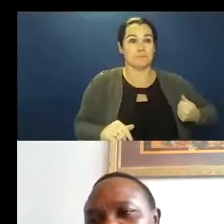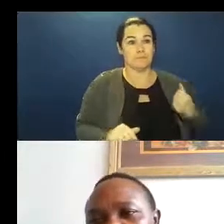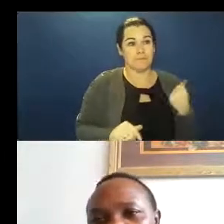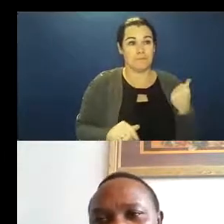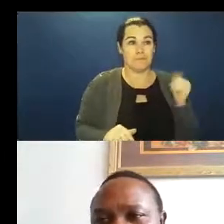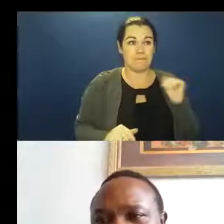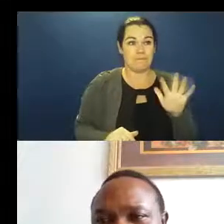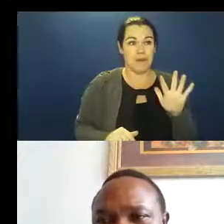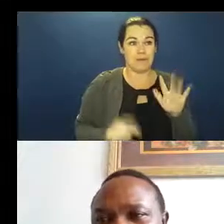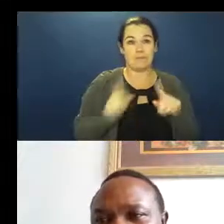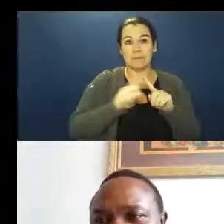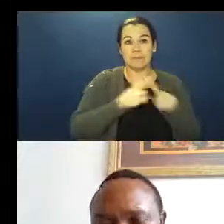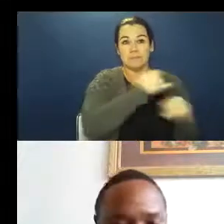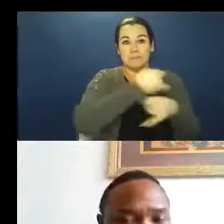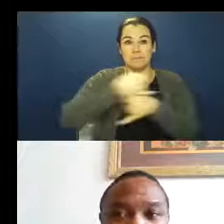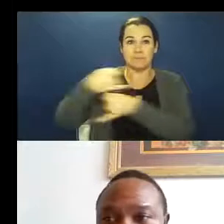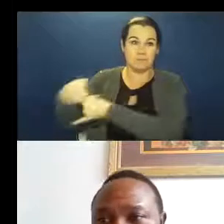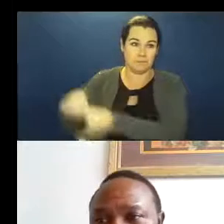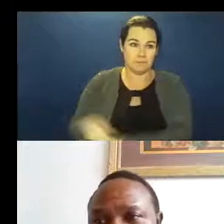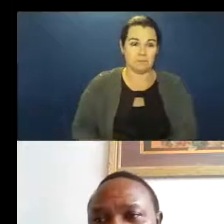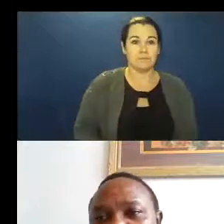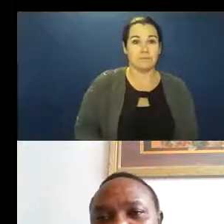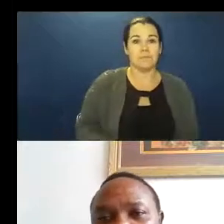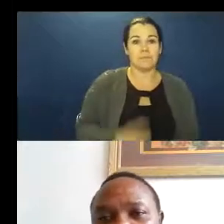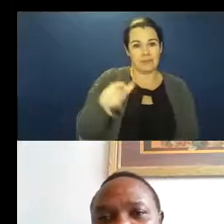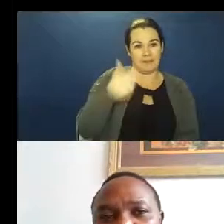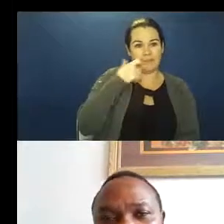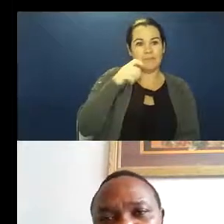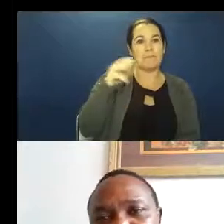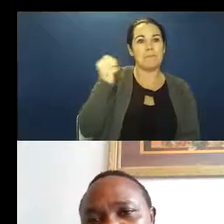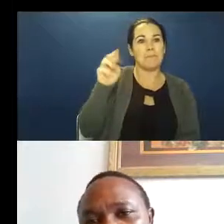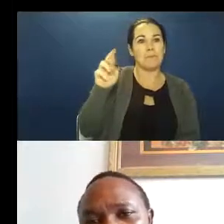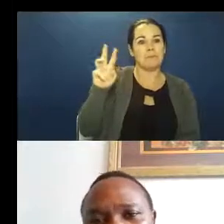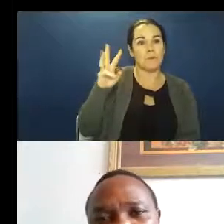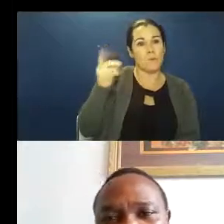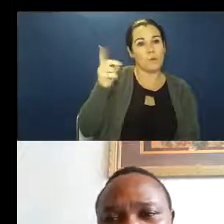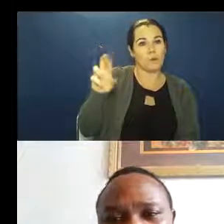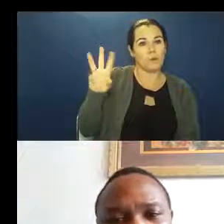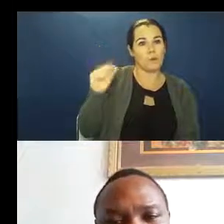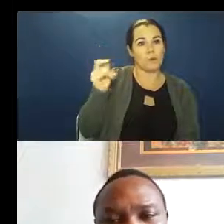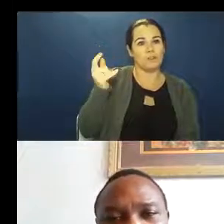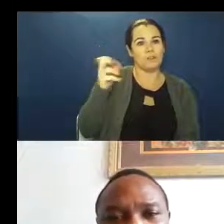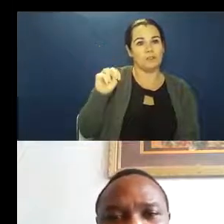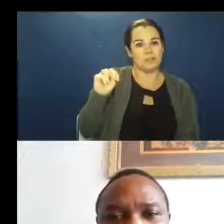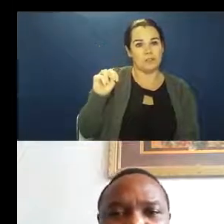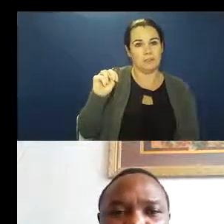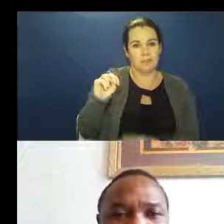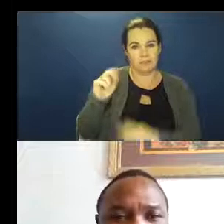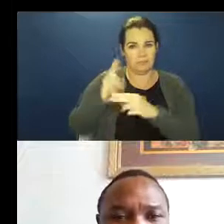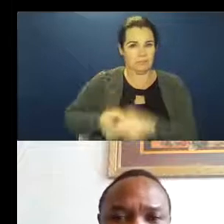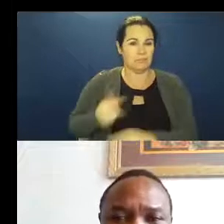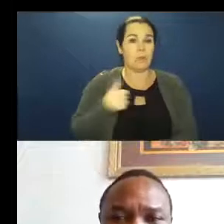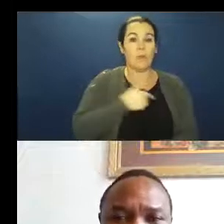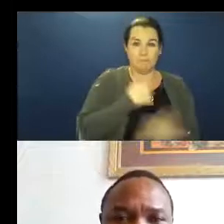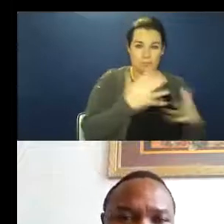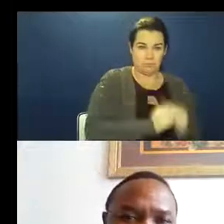institutions that Dr. Washington mentioned. So we are implementing and we will evaluate it and we'll, of